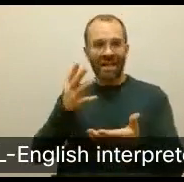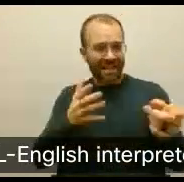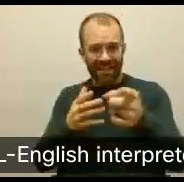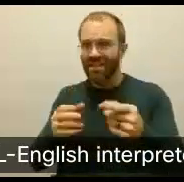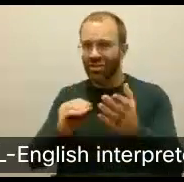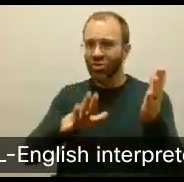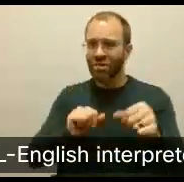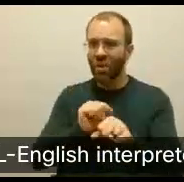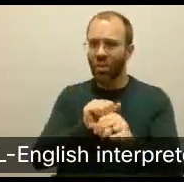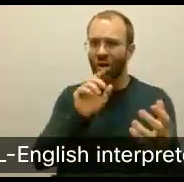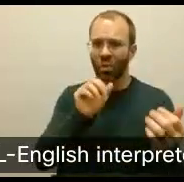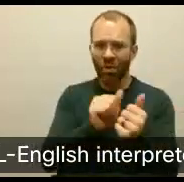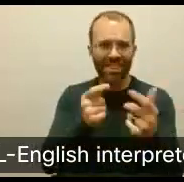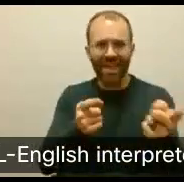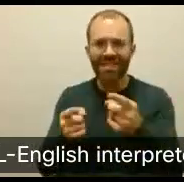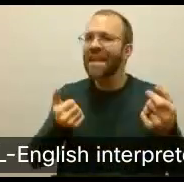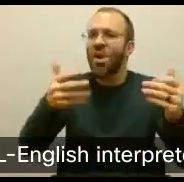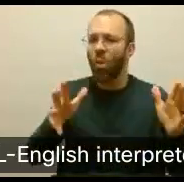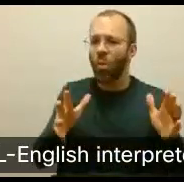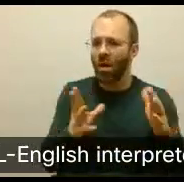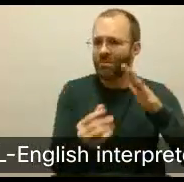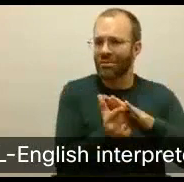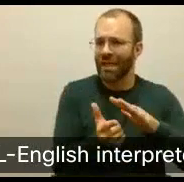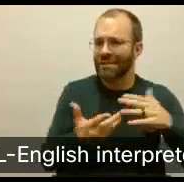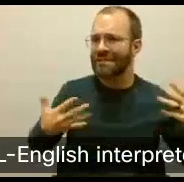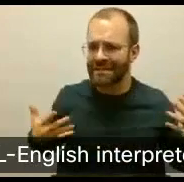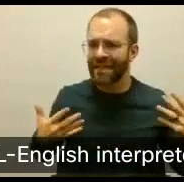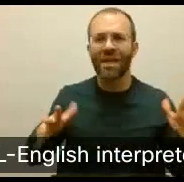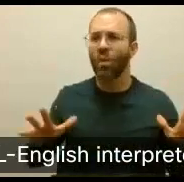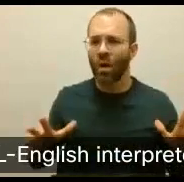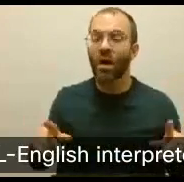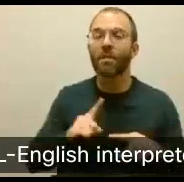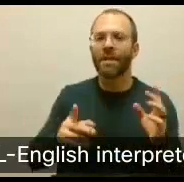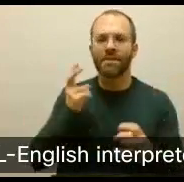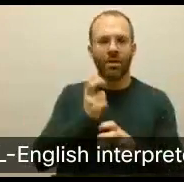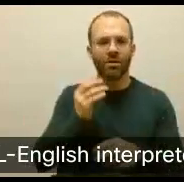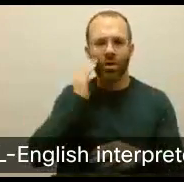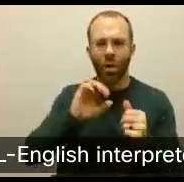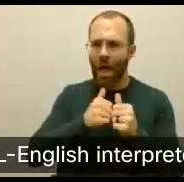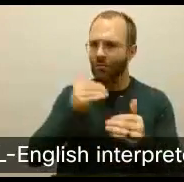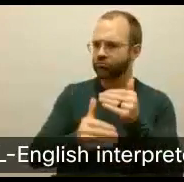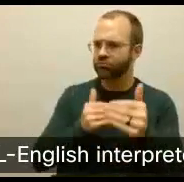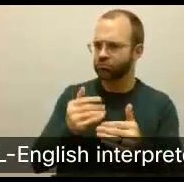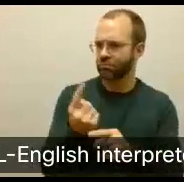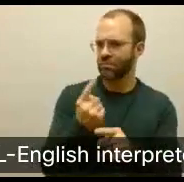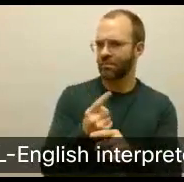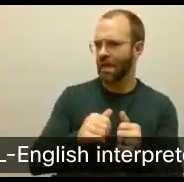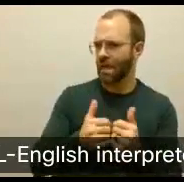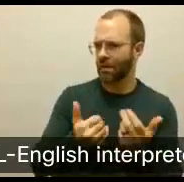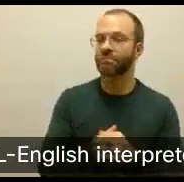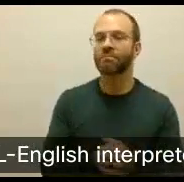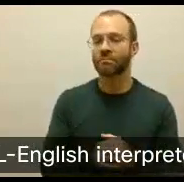to plagiarize. They do want to paraphrase, but sometimes it's difficult to know how to do that. What I want to do in the